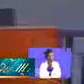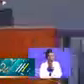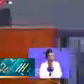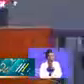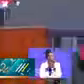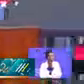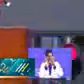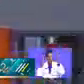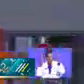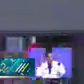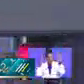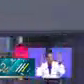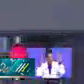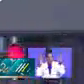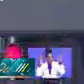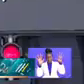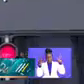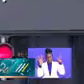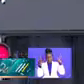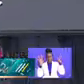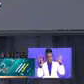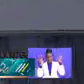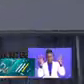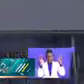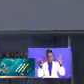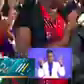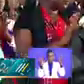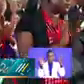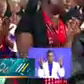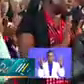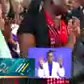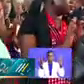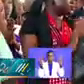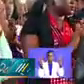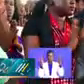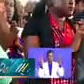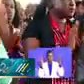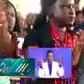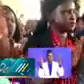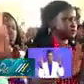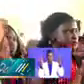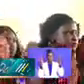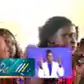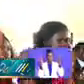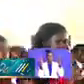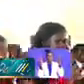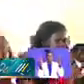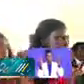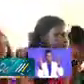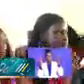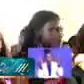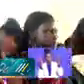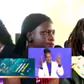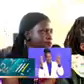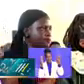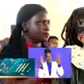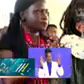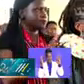him give it to him give it to him give it to Jesus Hallelujah Hal